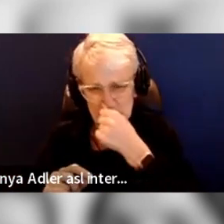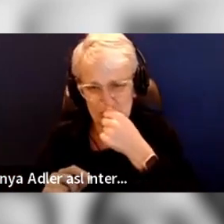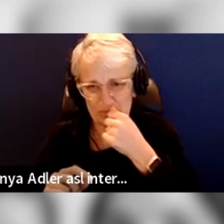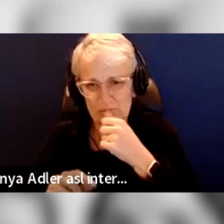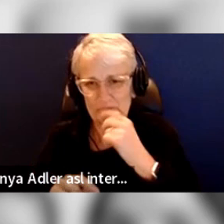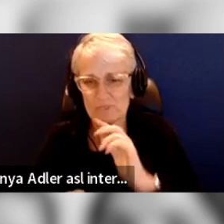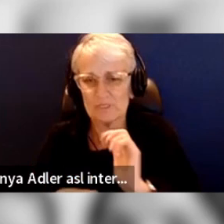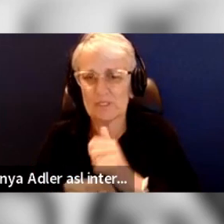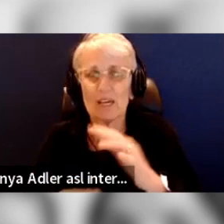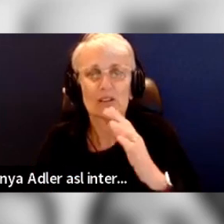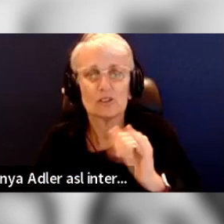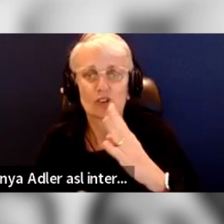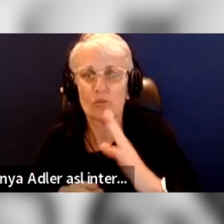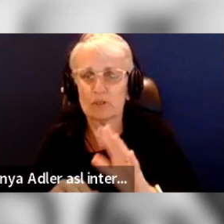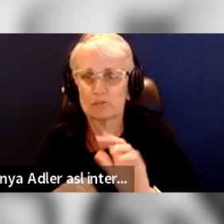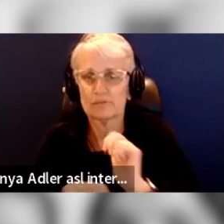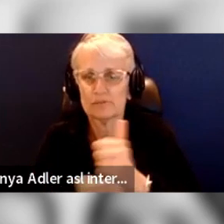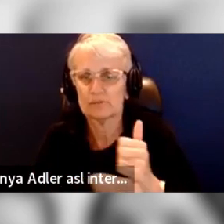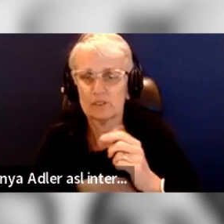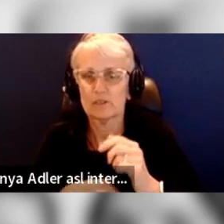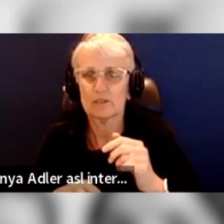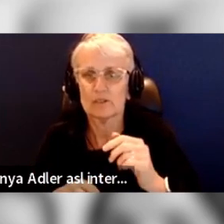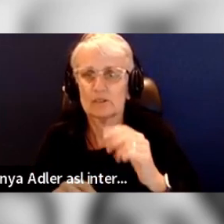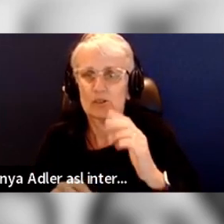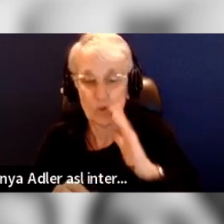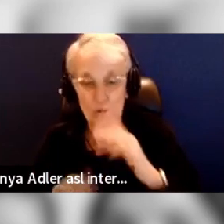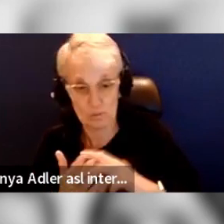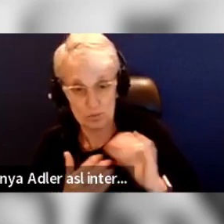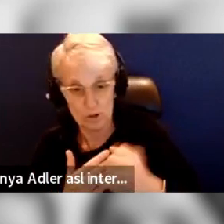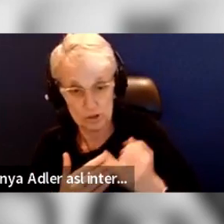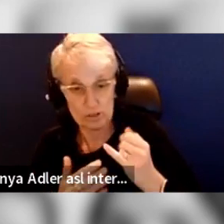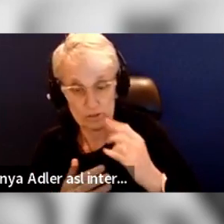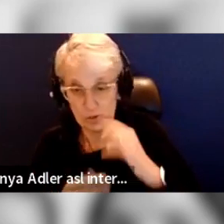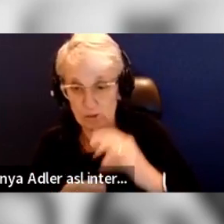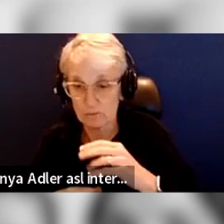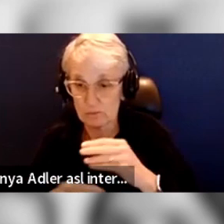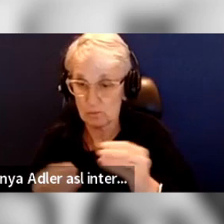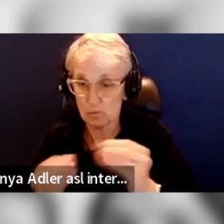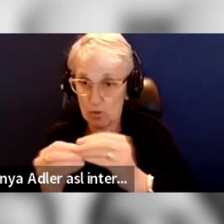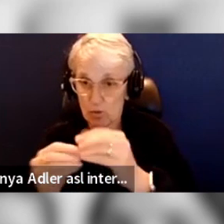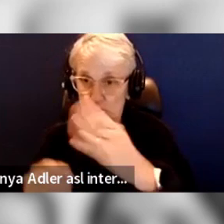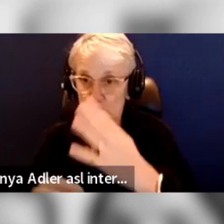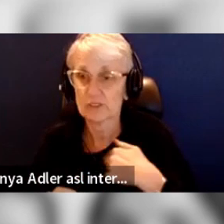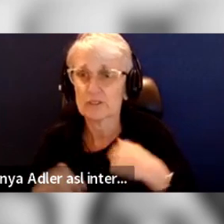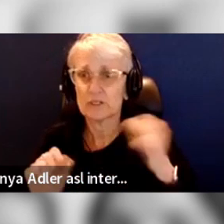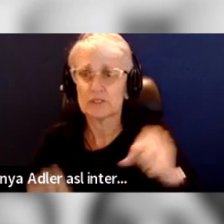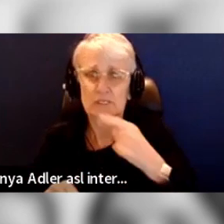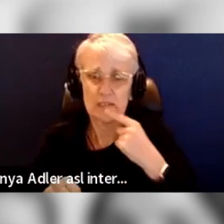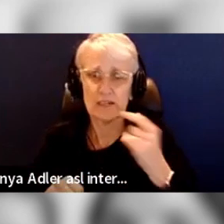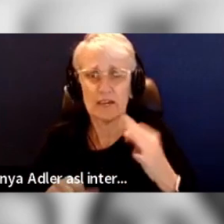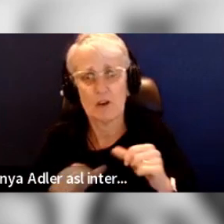creation that it'll ask you about, that you're scored against. So will this project lead to job creation? There are opportunities for you to say if